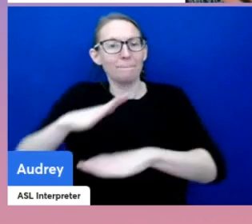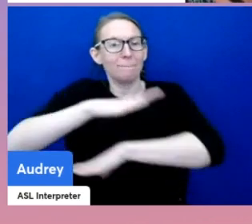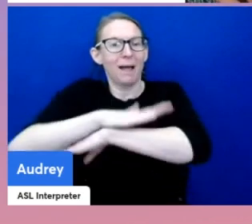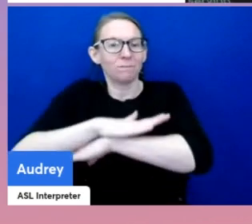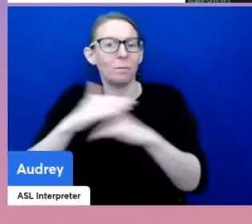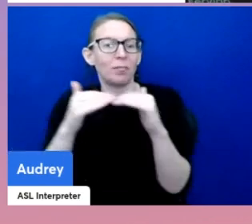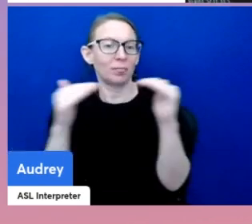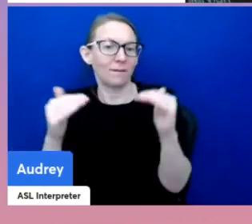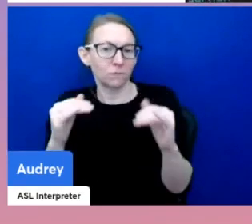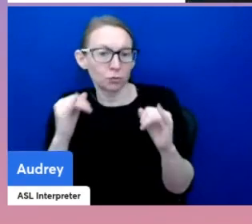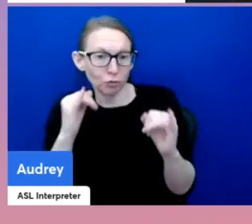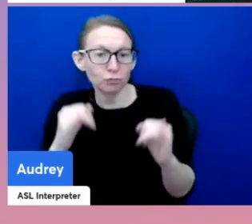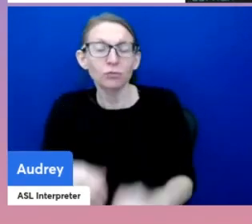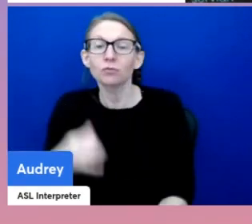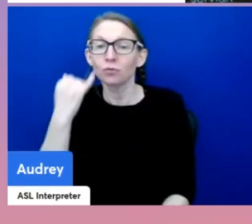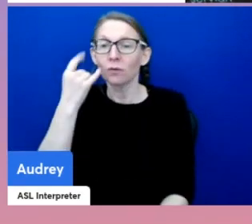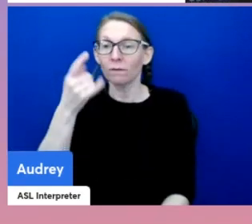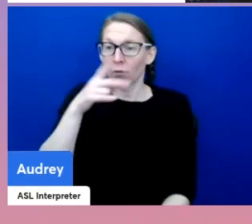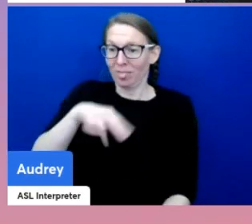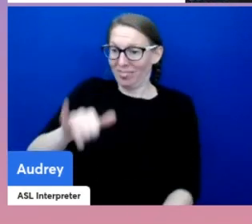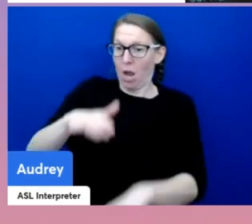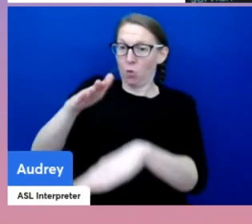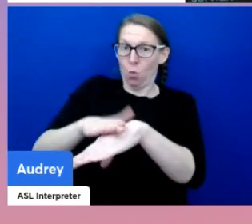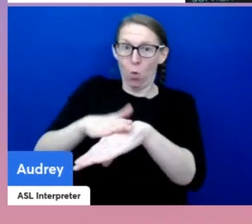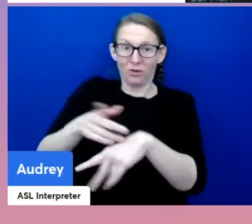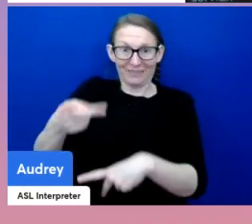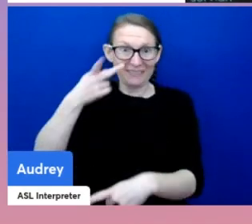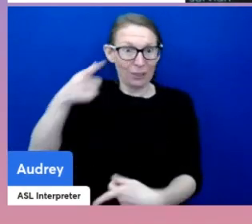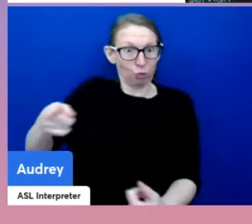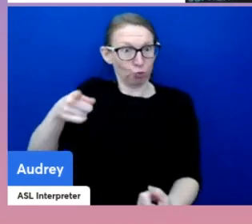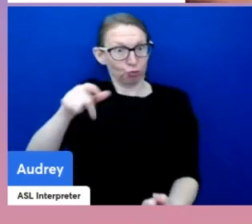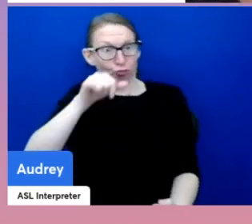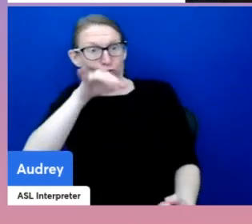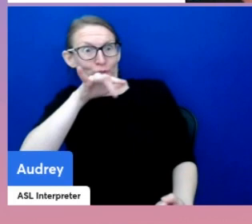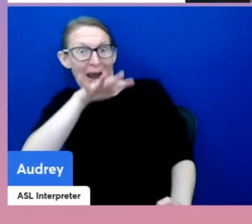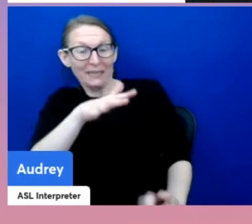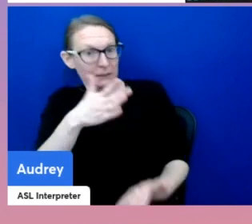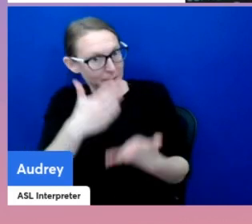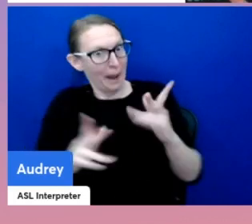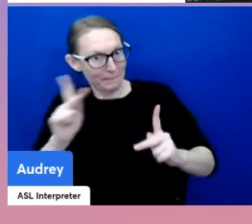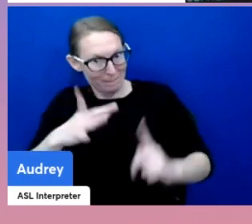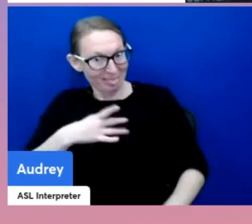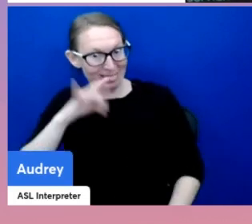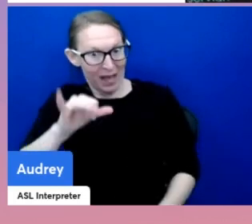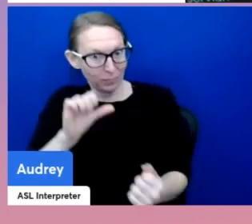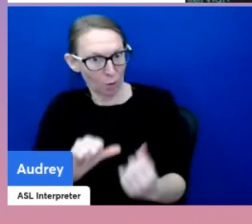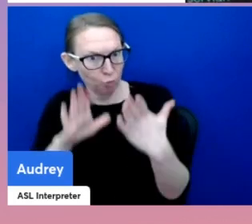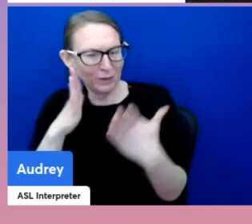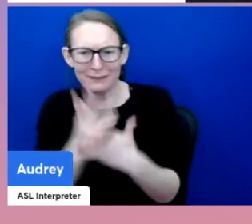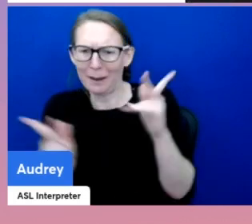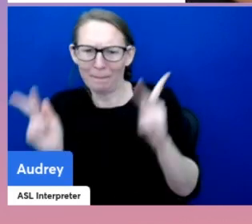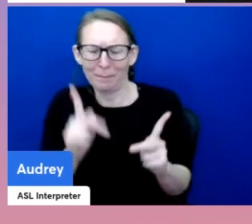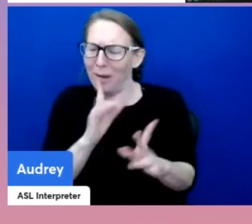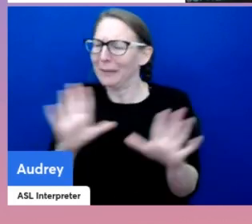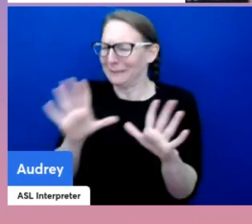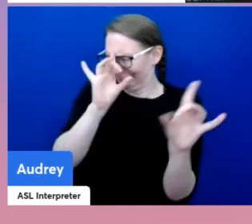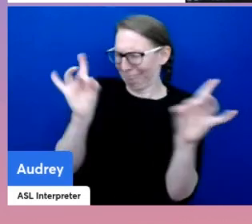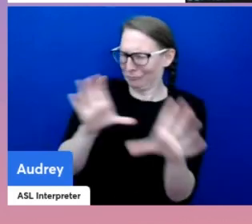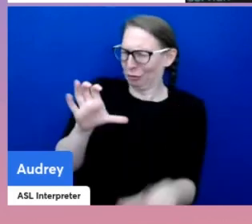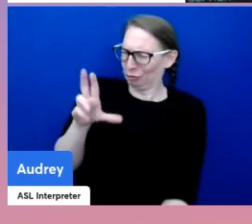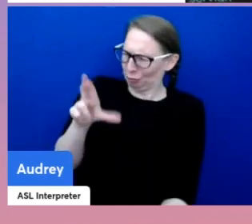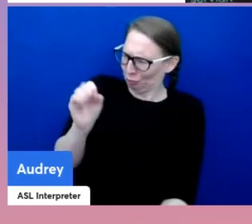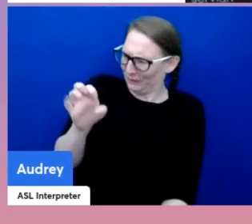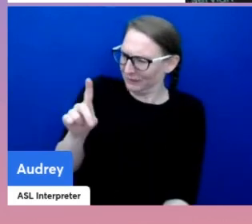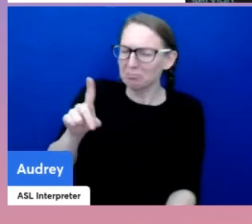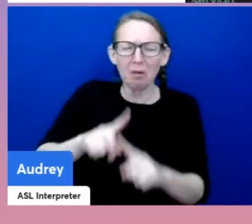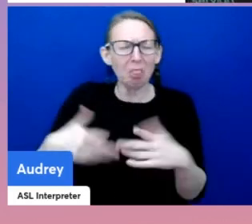obligatory warning for this section is here be dragons. Some people like this approach. Others have described it as completely cursed, but let's dive